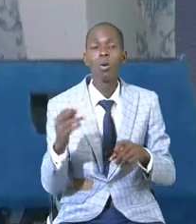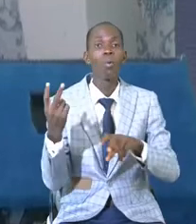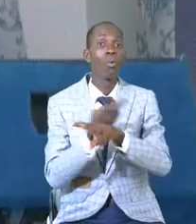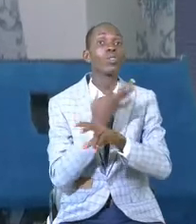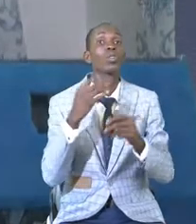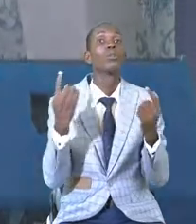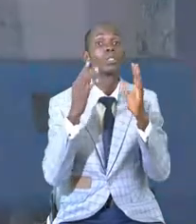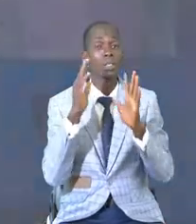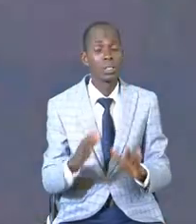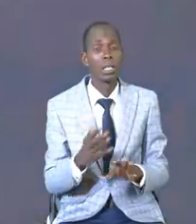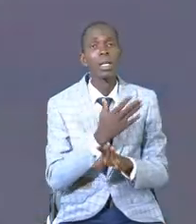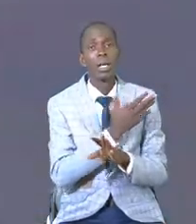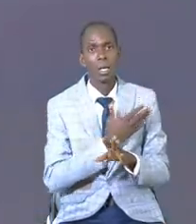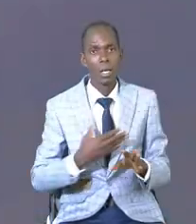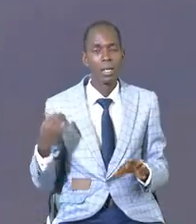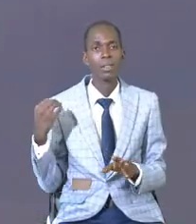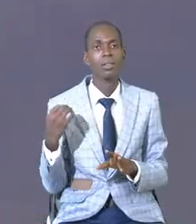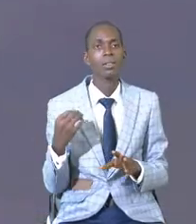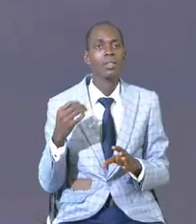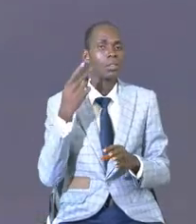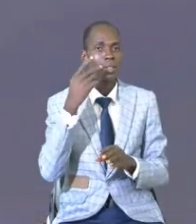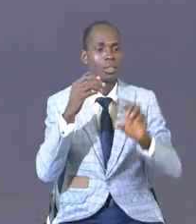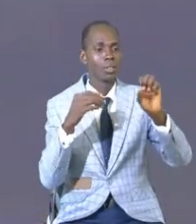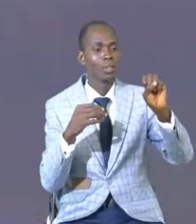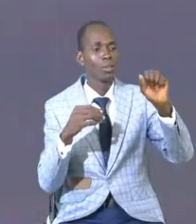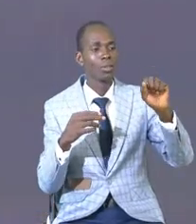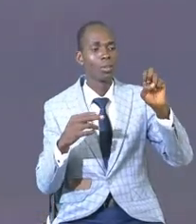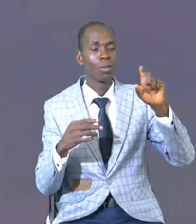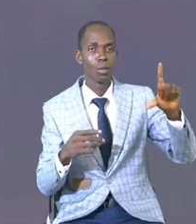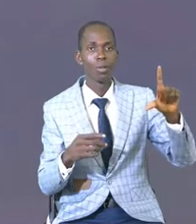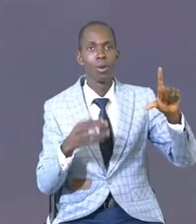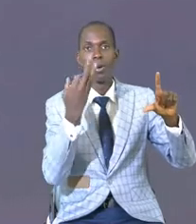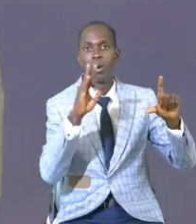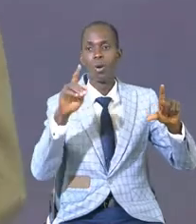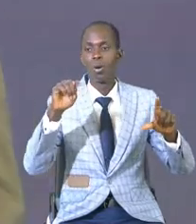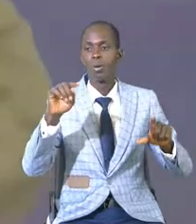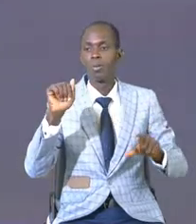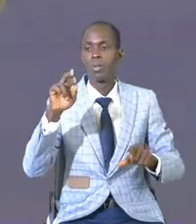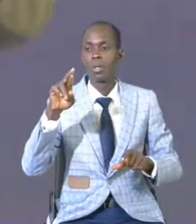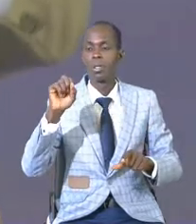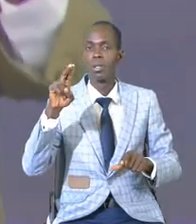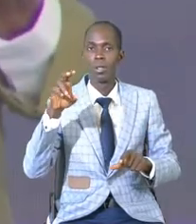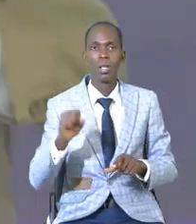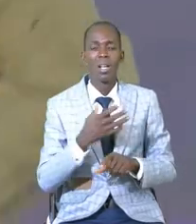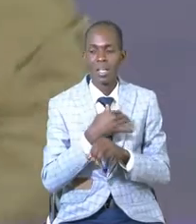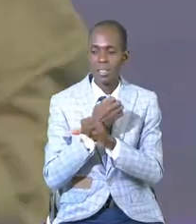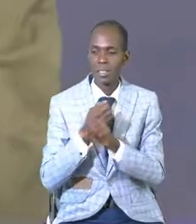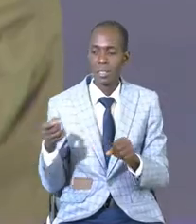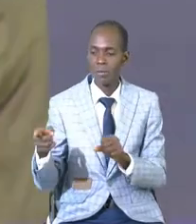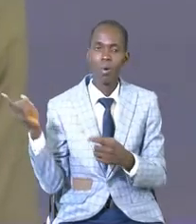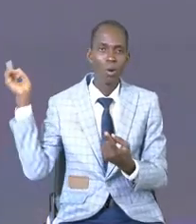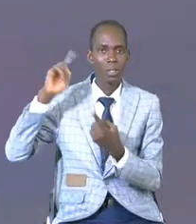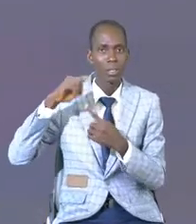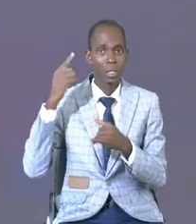of sinners. Saul of Tarsus, he saved him, and he saved him to the uttermost. And you now, you